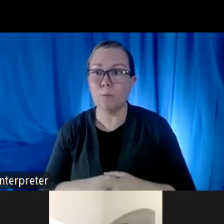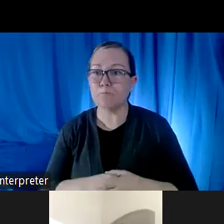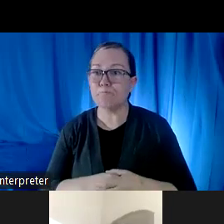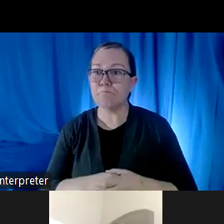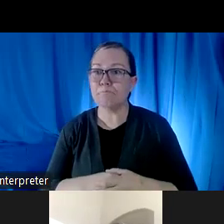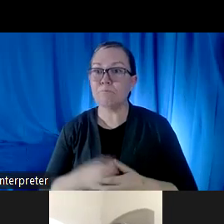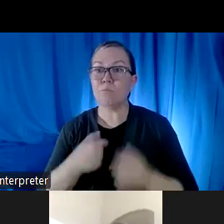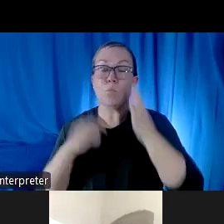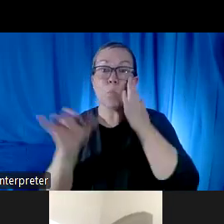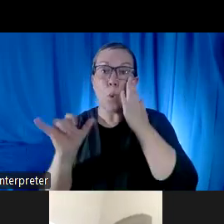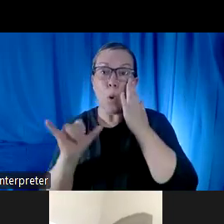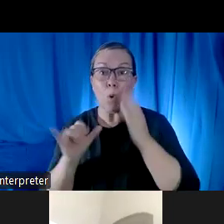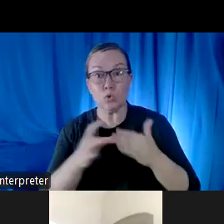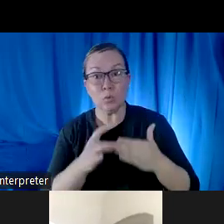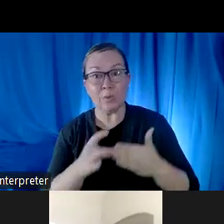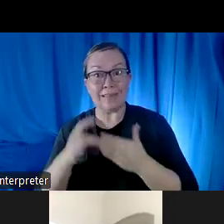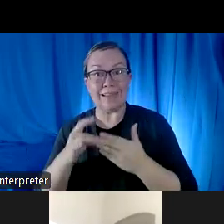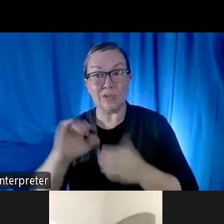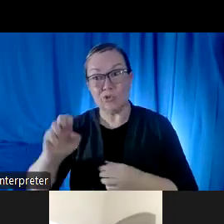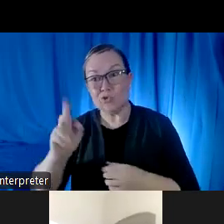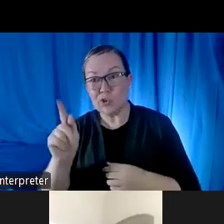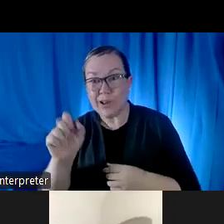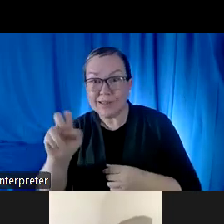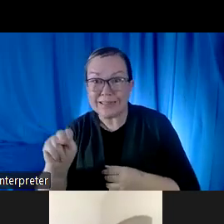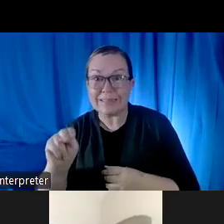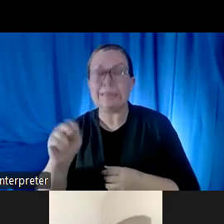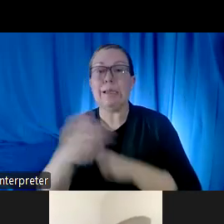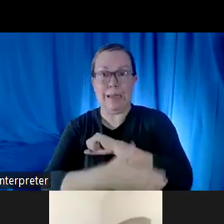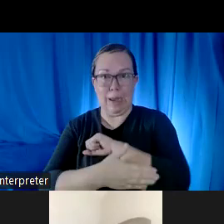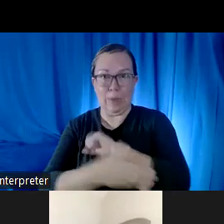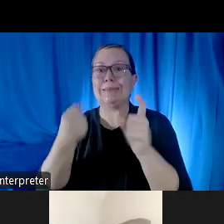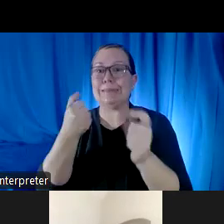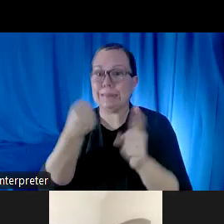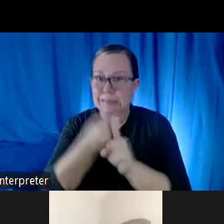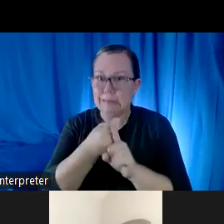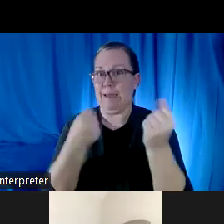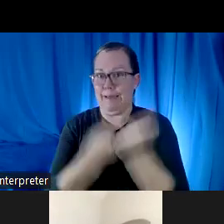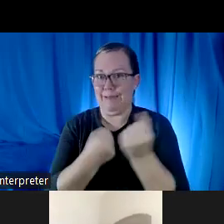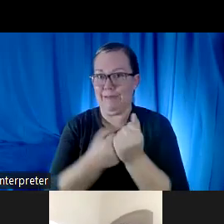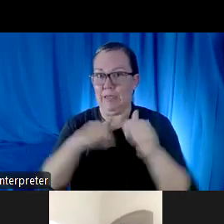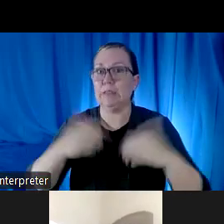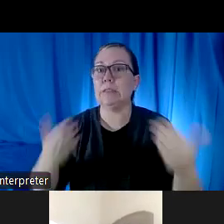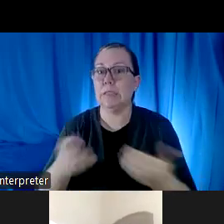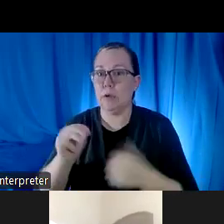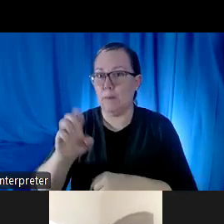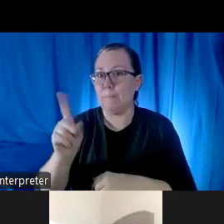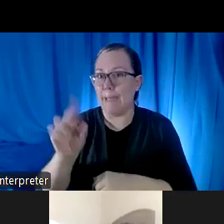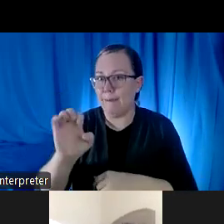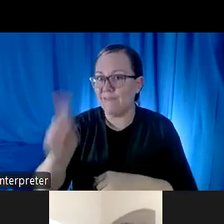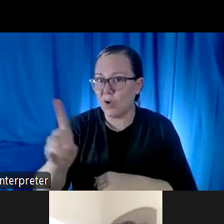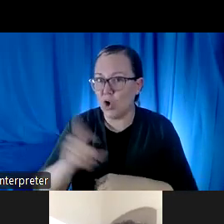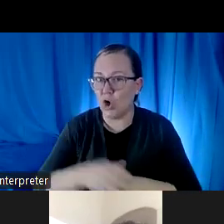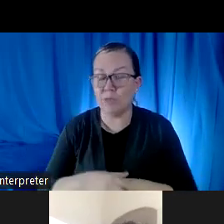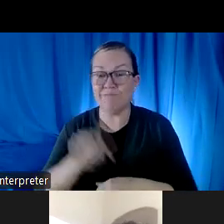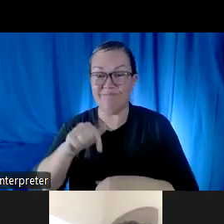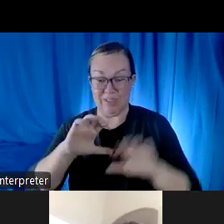I also am a leader of the Jackson County Self-Advocates here in Medford, Oregon. Through this group and